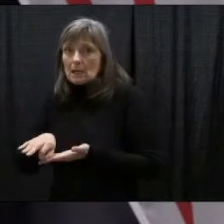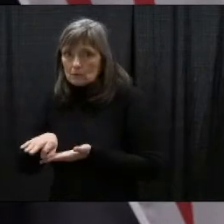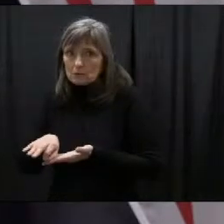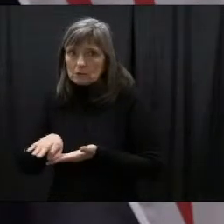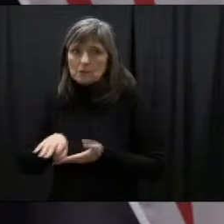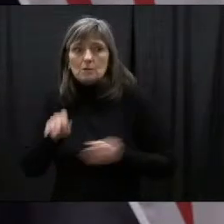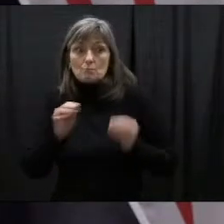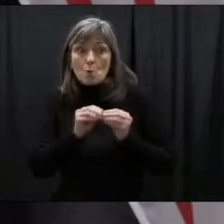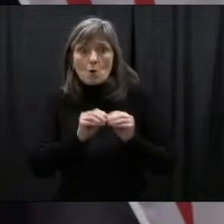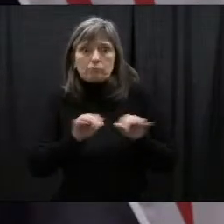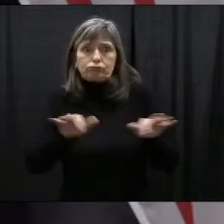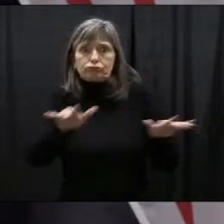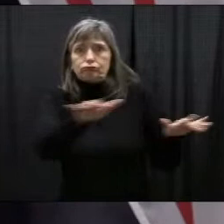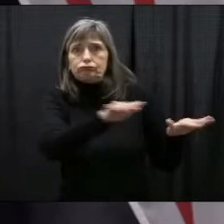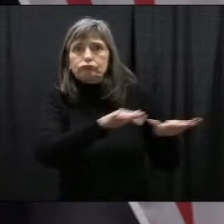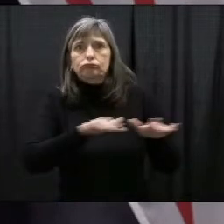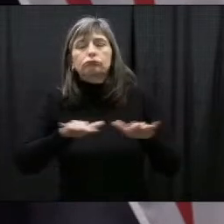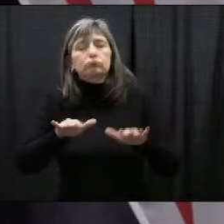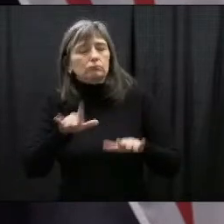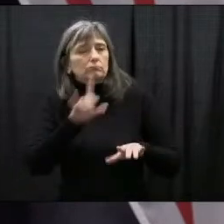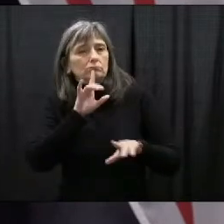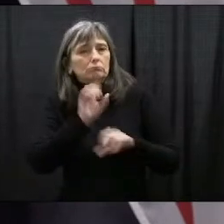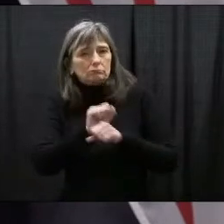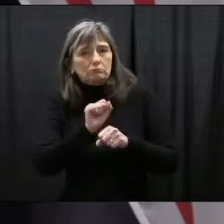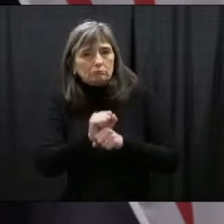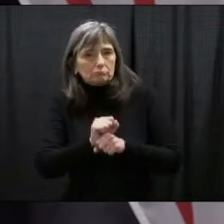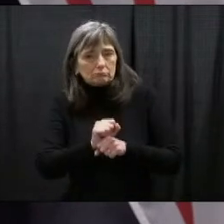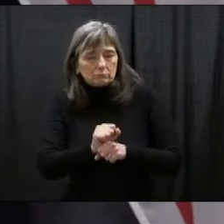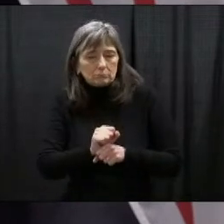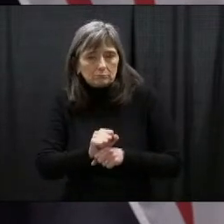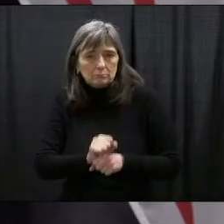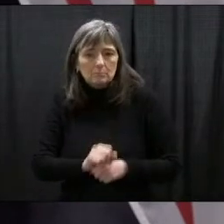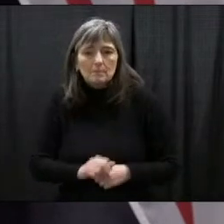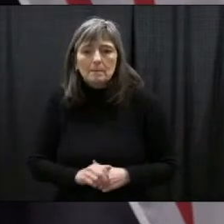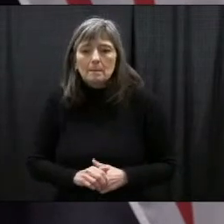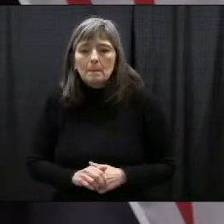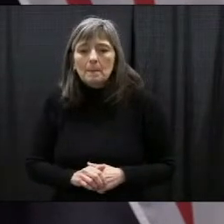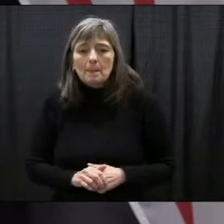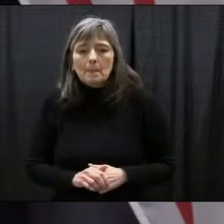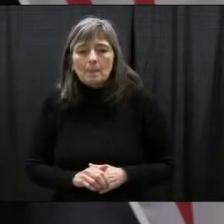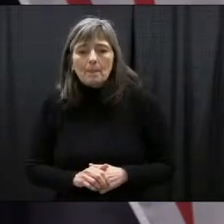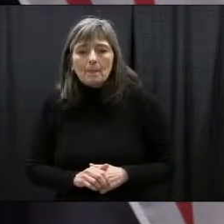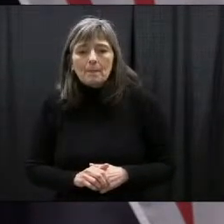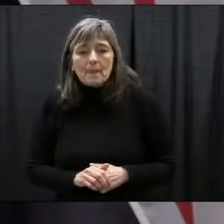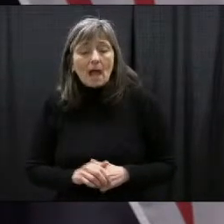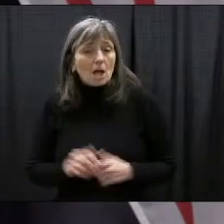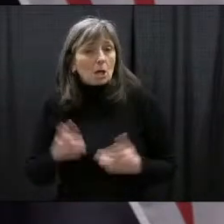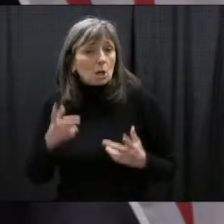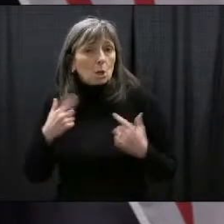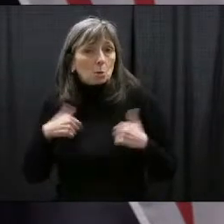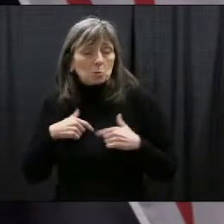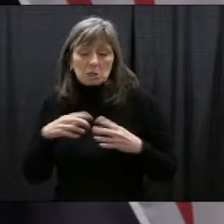what than what gets tested and gets reported. And we accept that is the case.